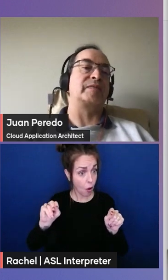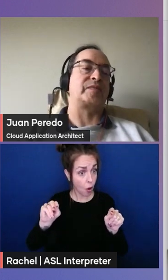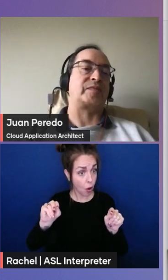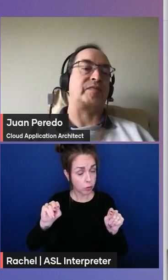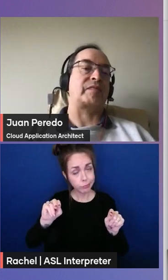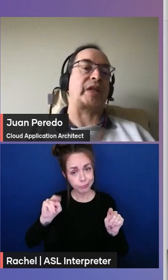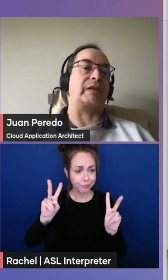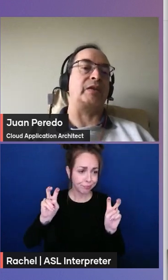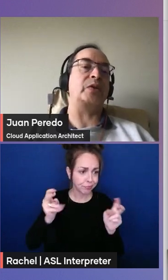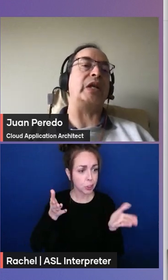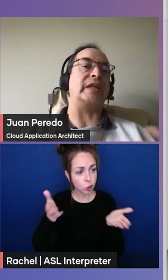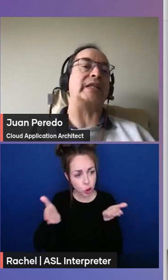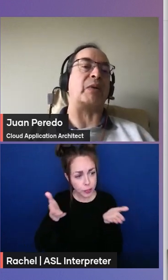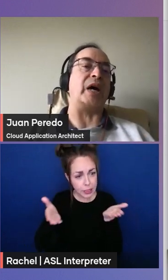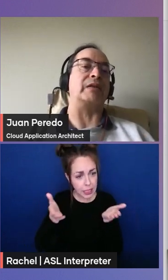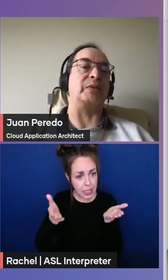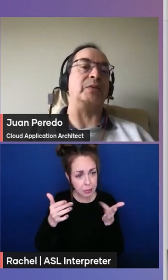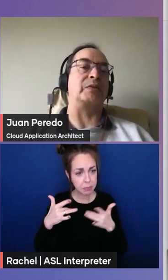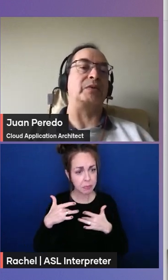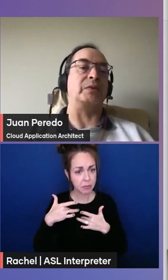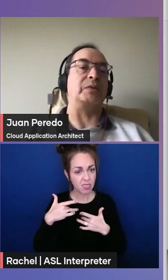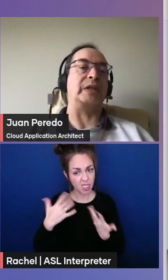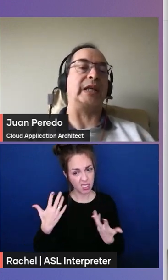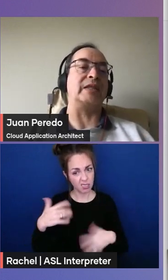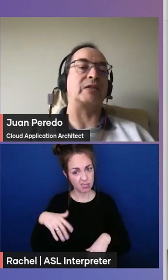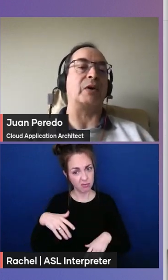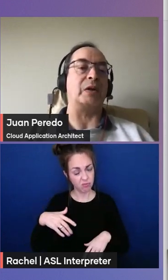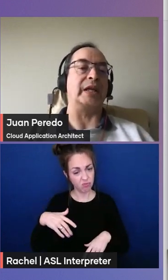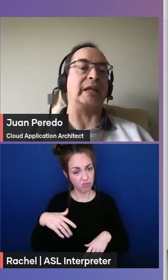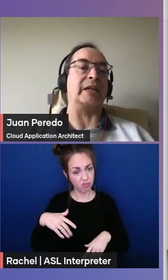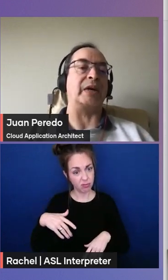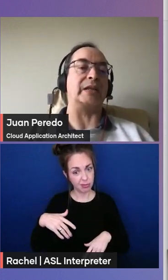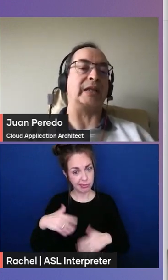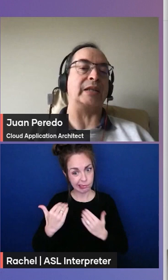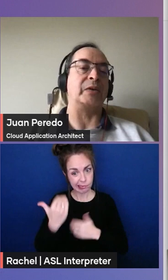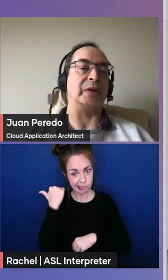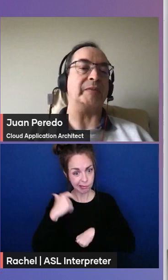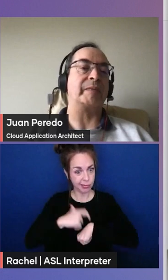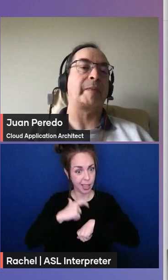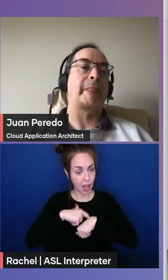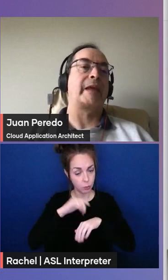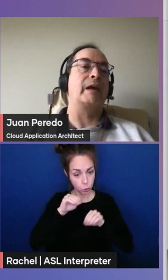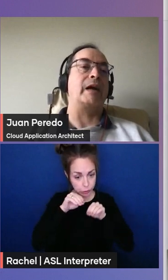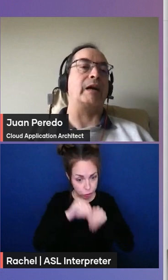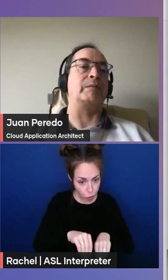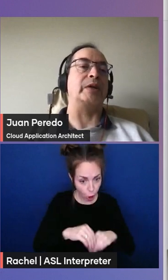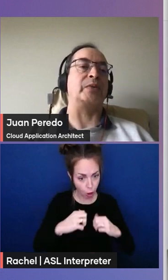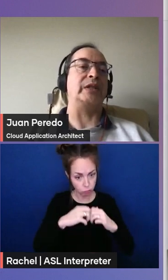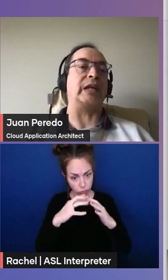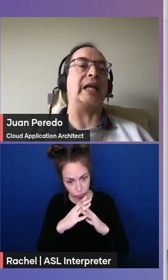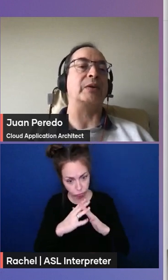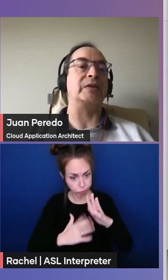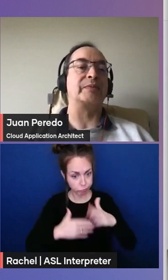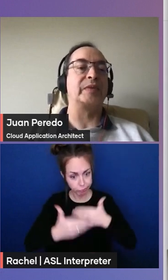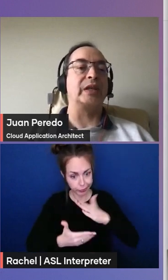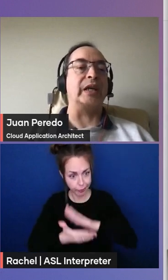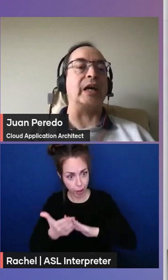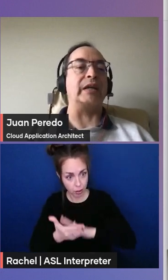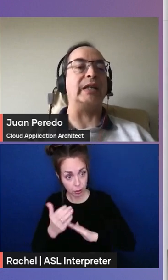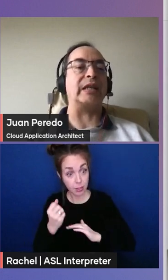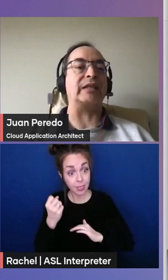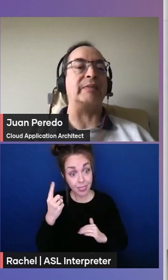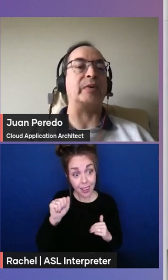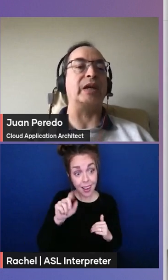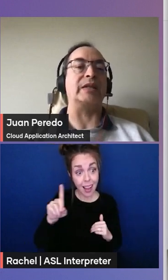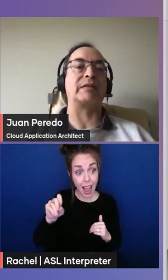services usually takes a while to install and get right and get going. But with add-ons,